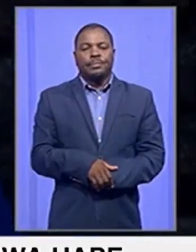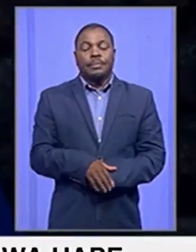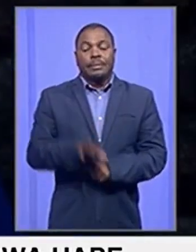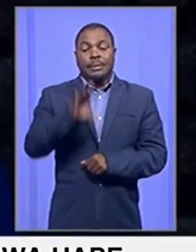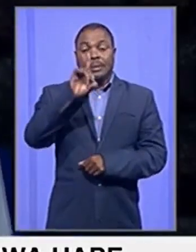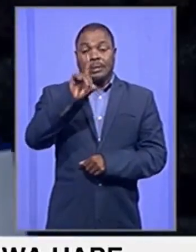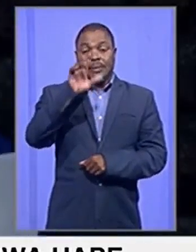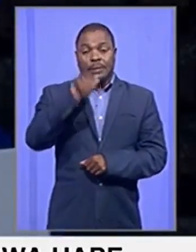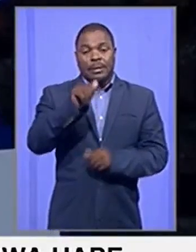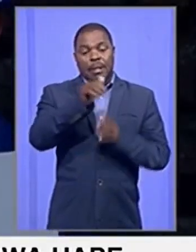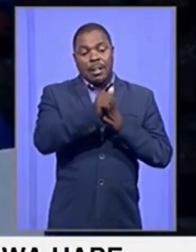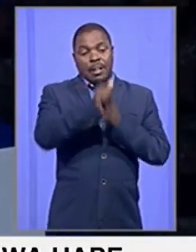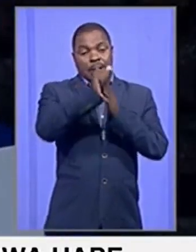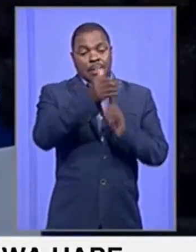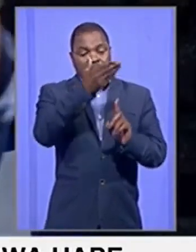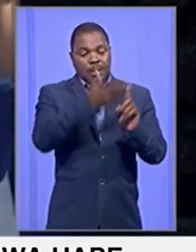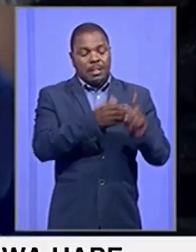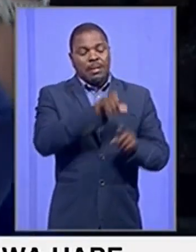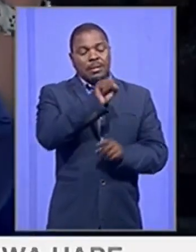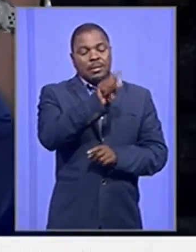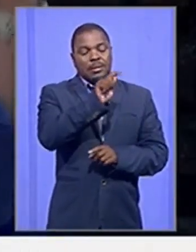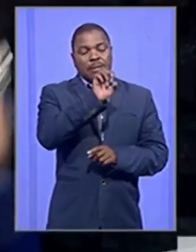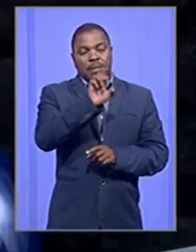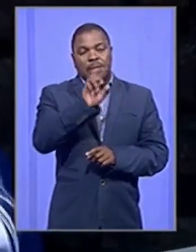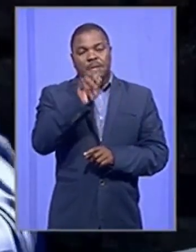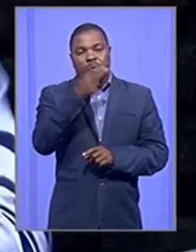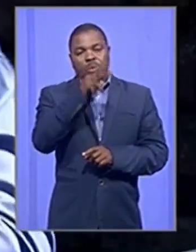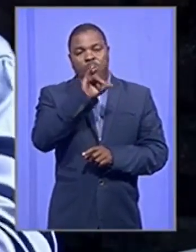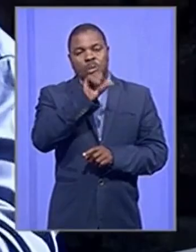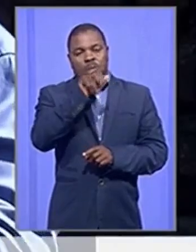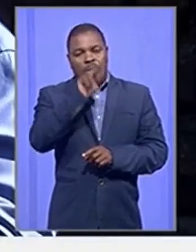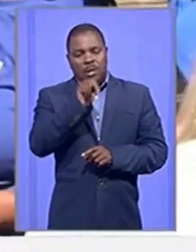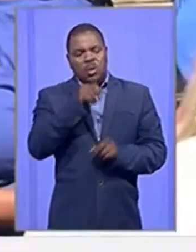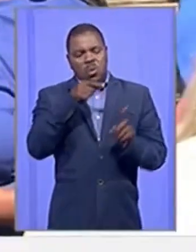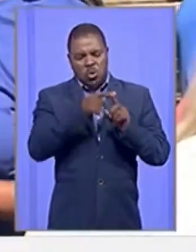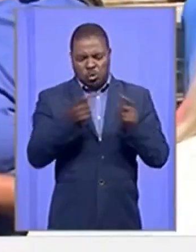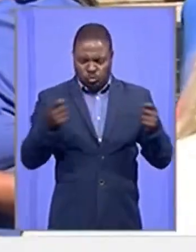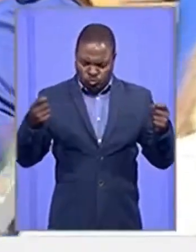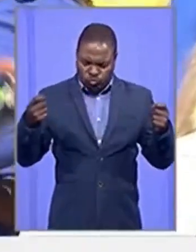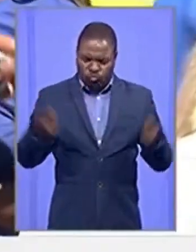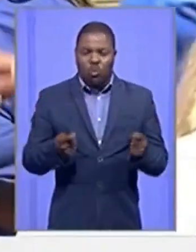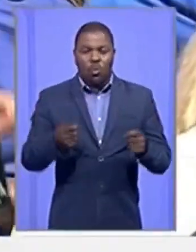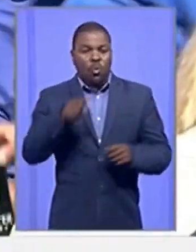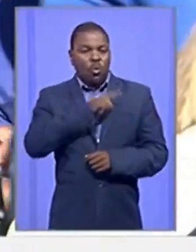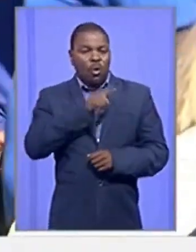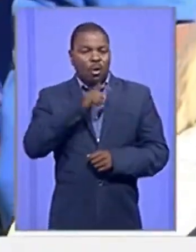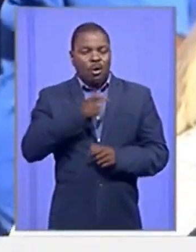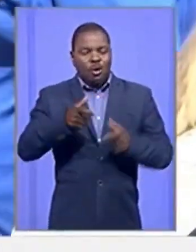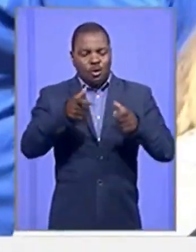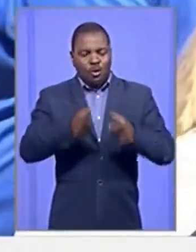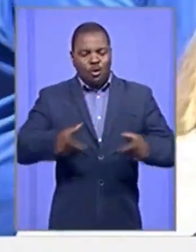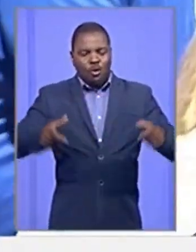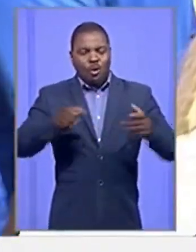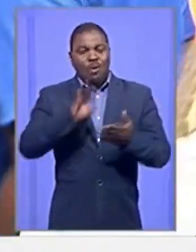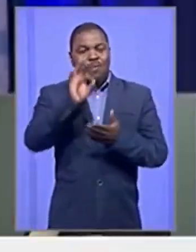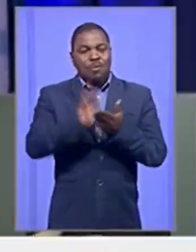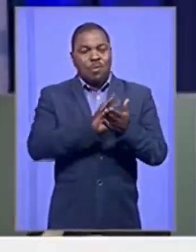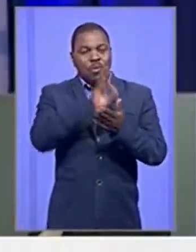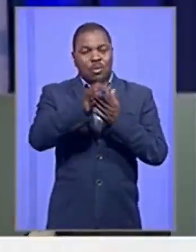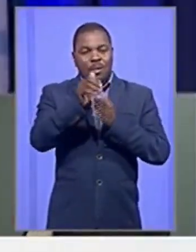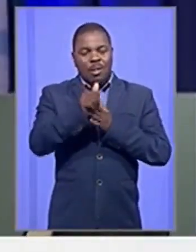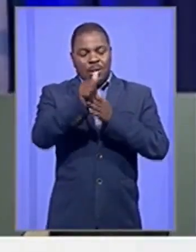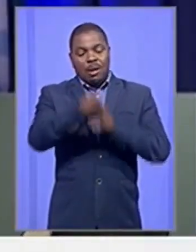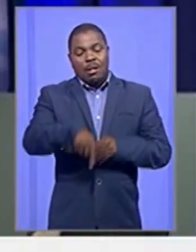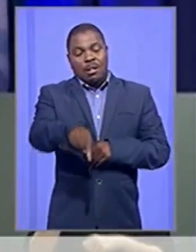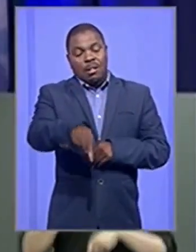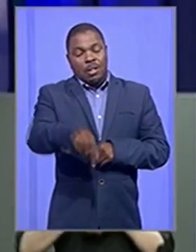Moeteledipele wa DA John Steenhuisen ga tsikinyegi ebile o tiile moko jaaka Congress ya lekoko ya go tlhopha boeteledipele ya